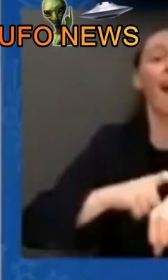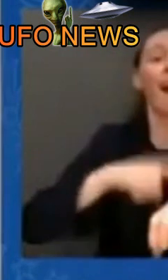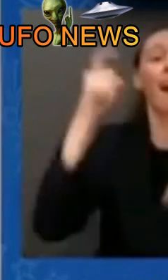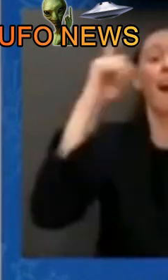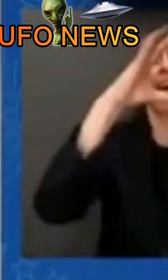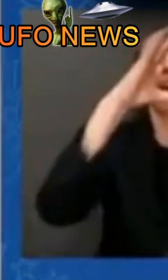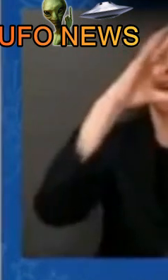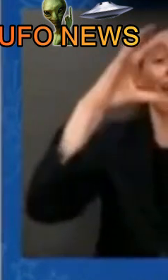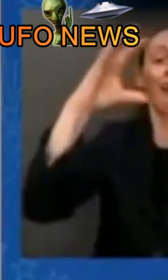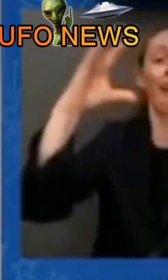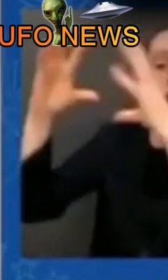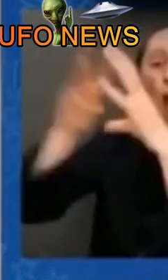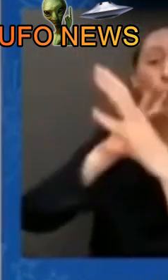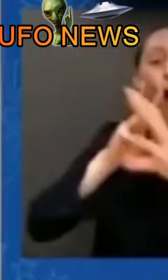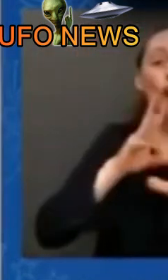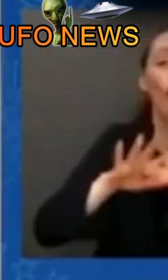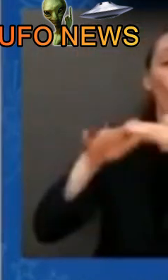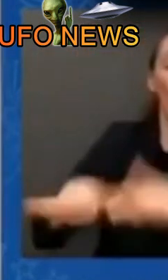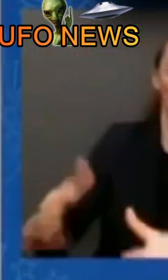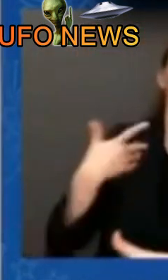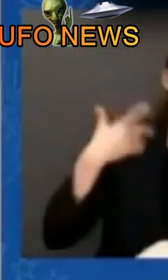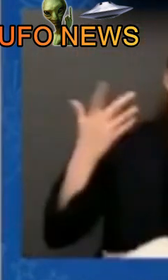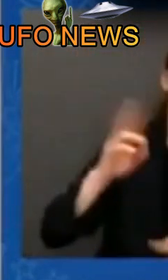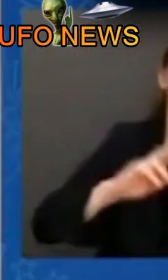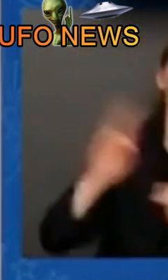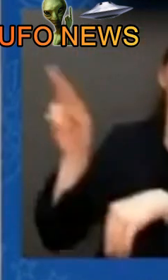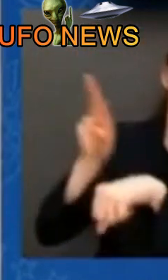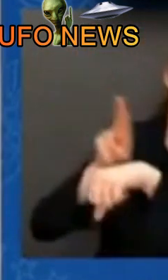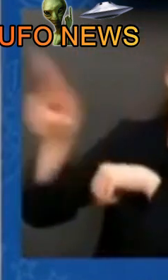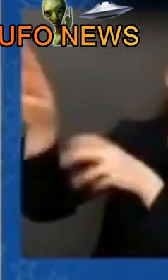for further analytics. And then we shot it down, sending a